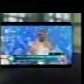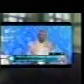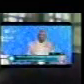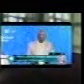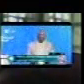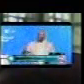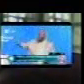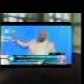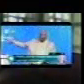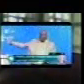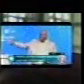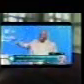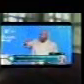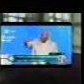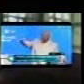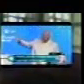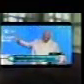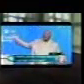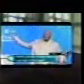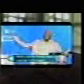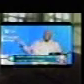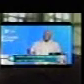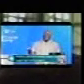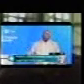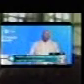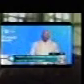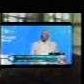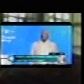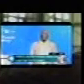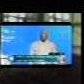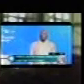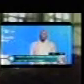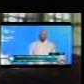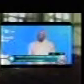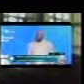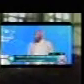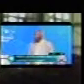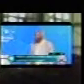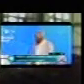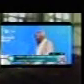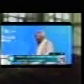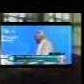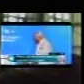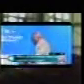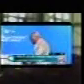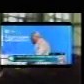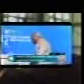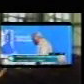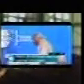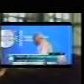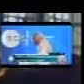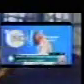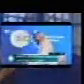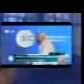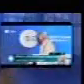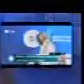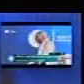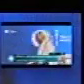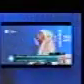and degrees. The place was already filled up before they came. Let's go back to and Genesis, this